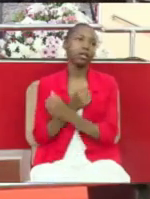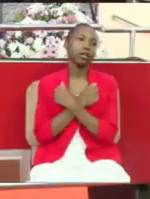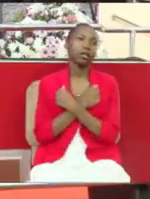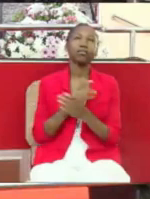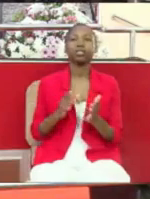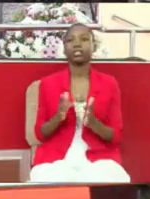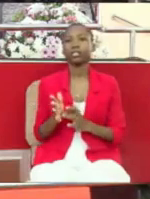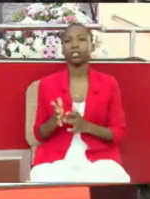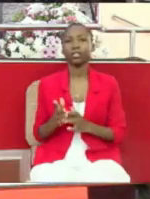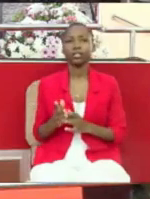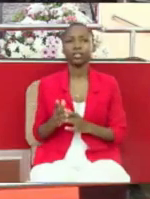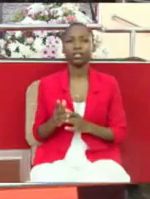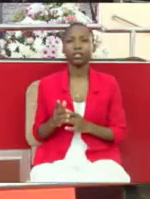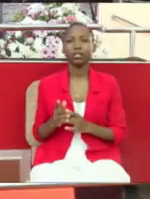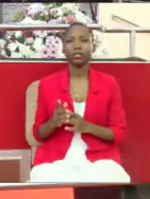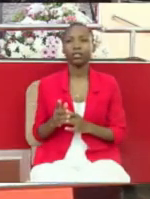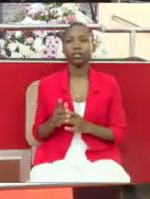unajichanganya.